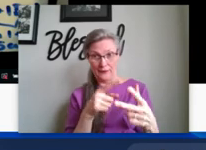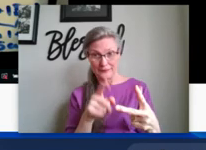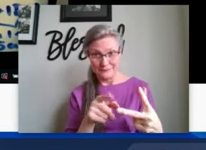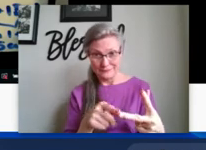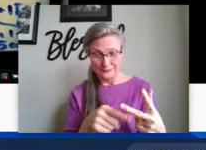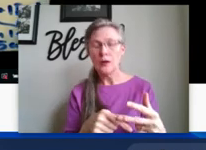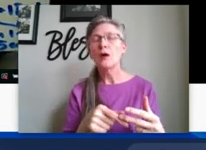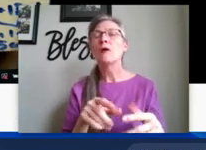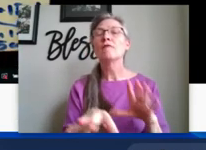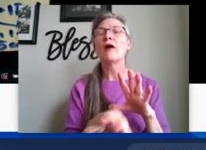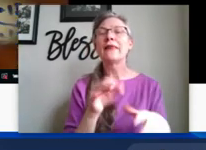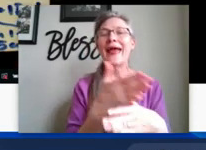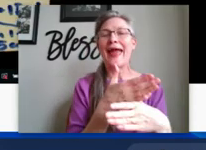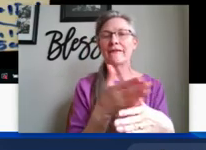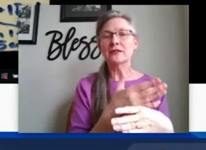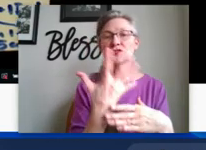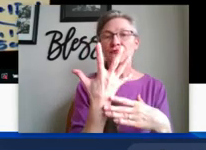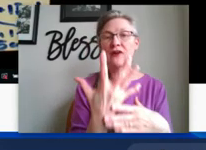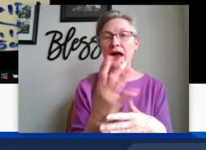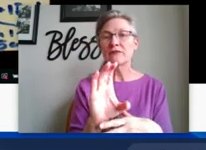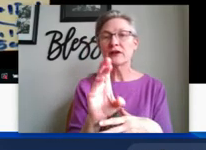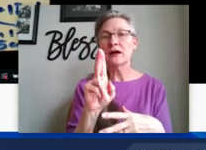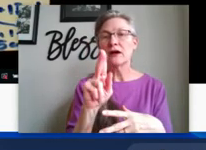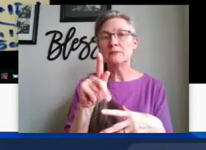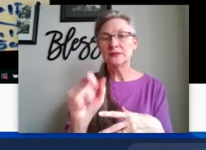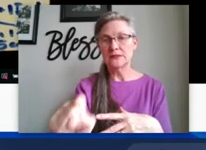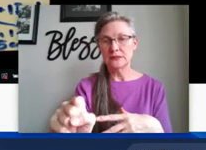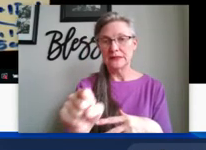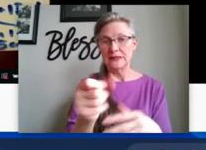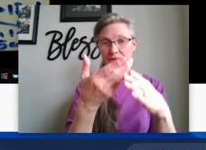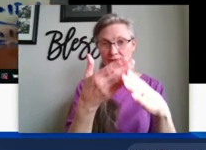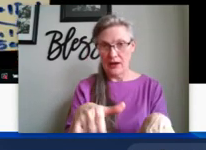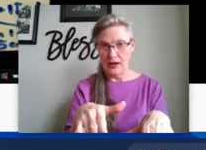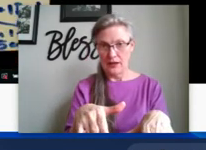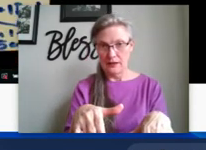average. Now I need to take that 5 cups and I need to divide that